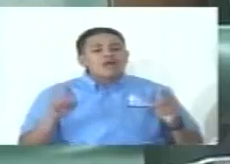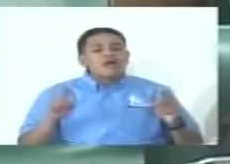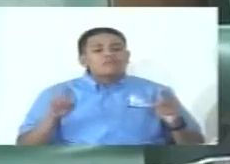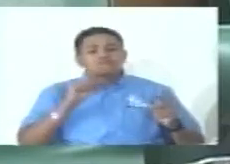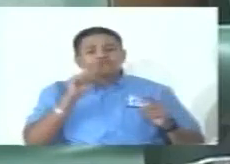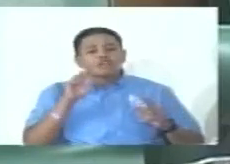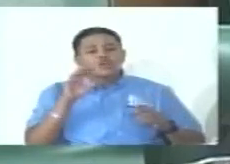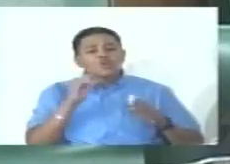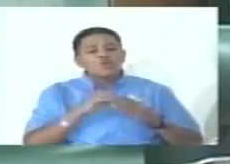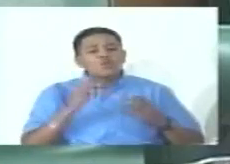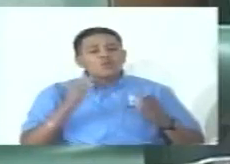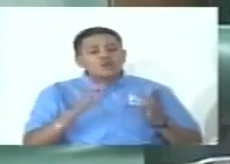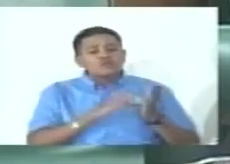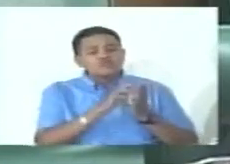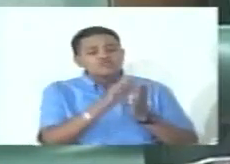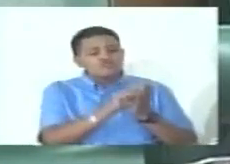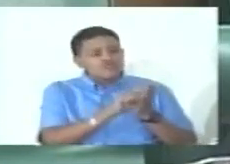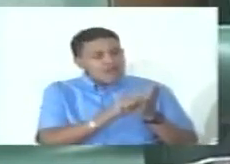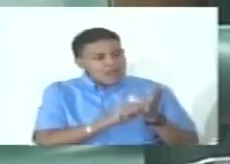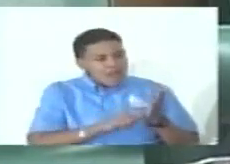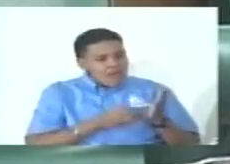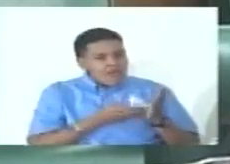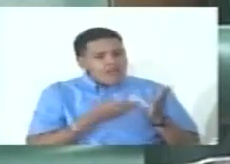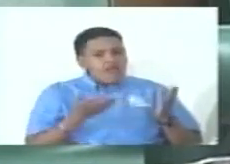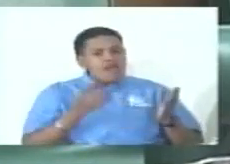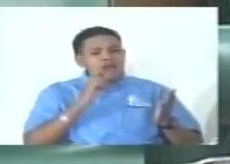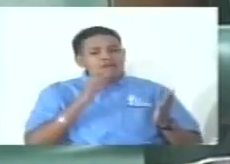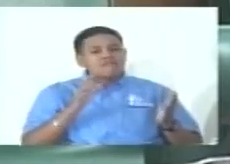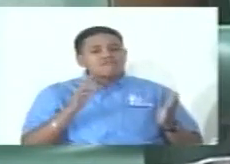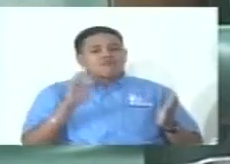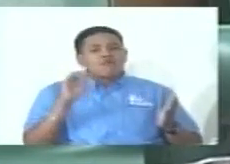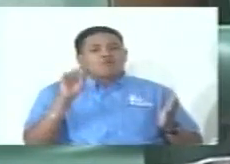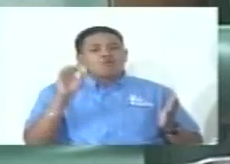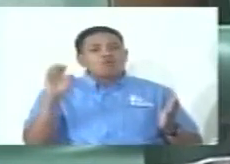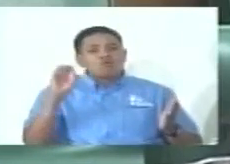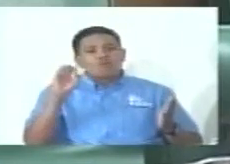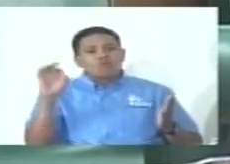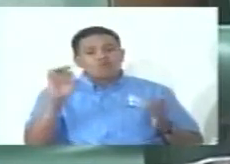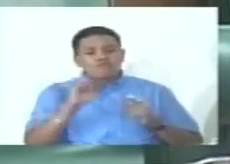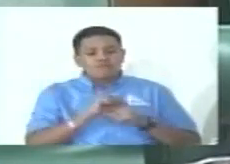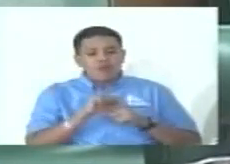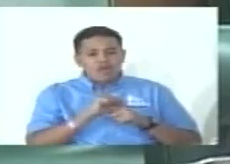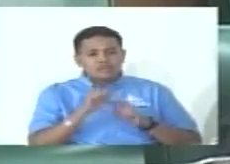including the drafting of codes of practice